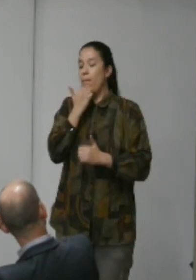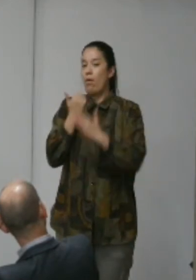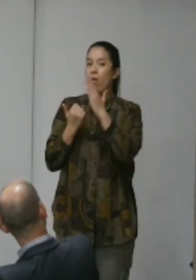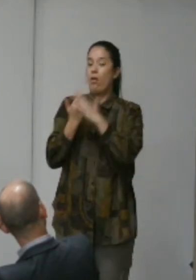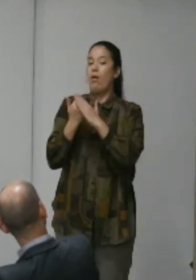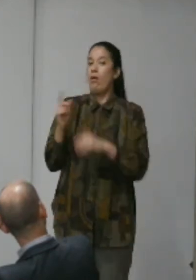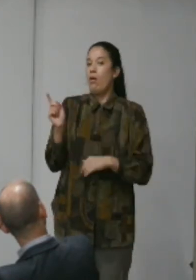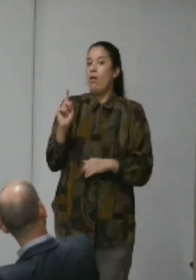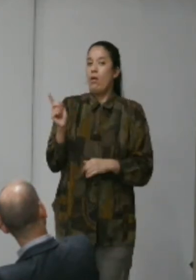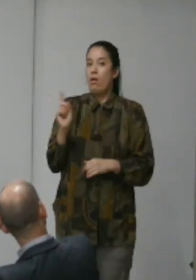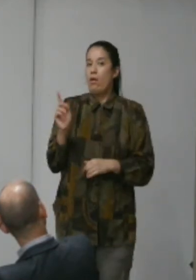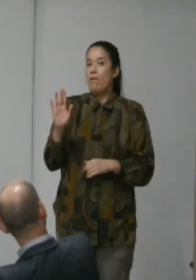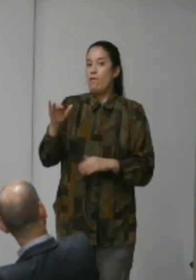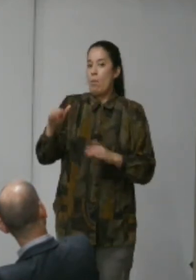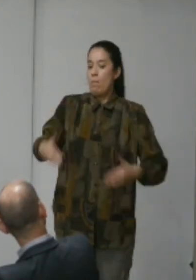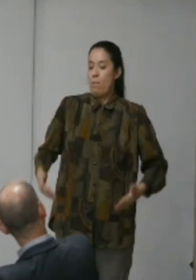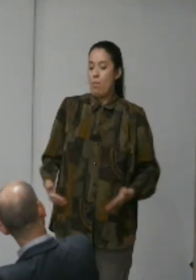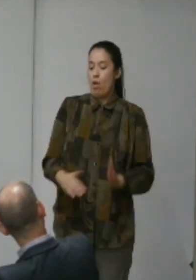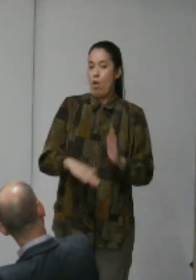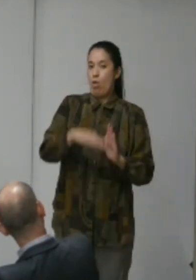And bad outcomes for